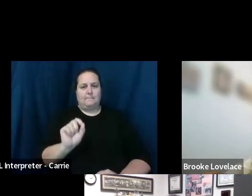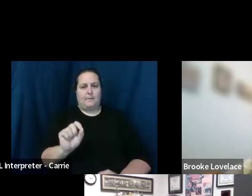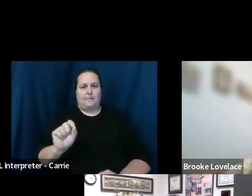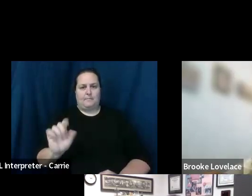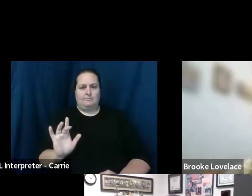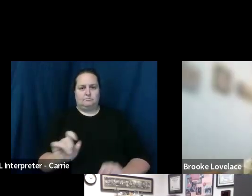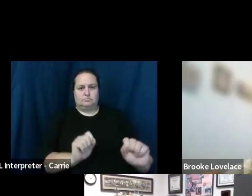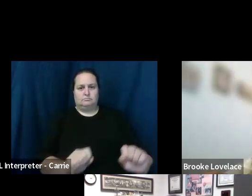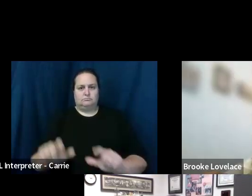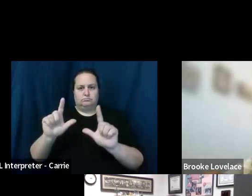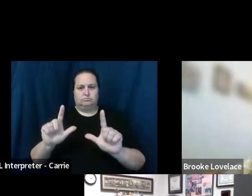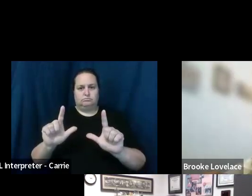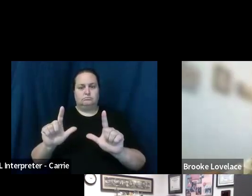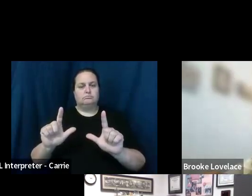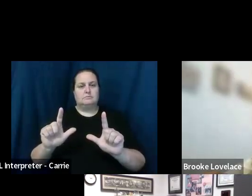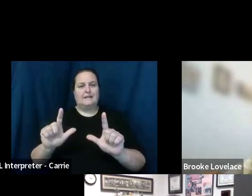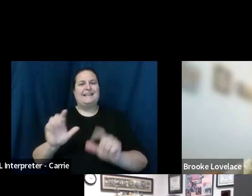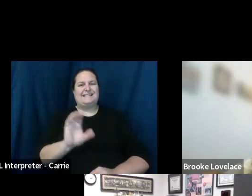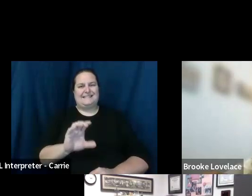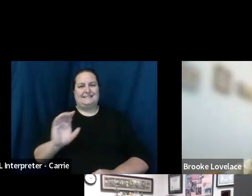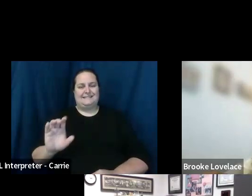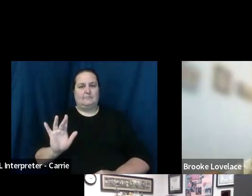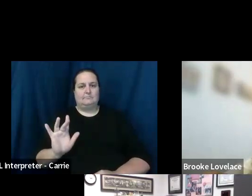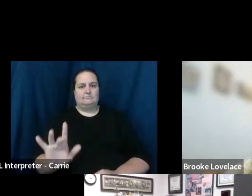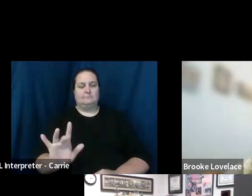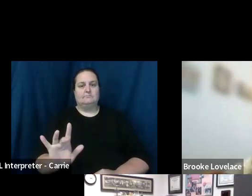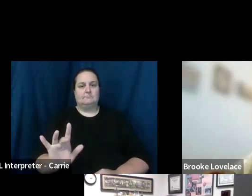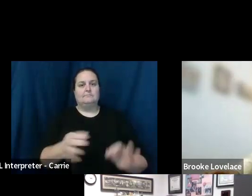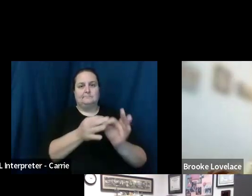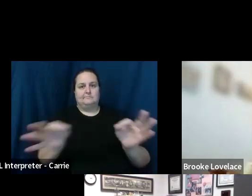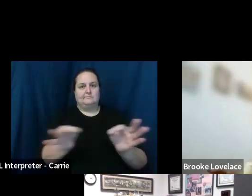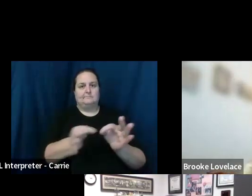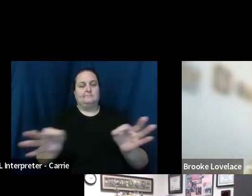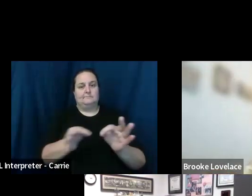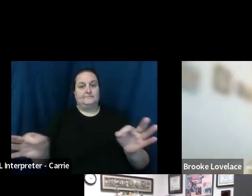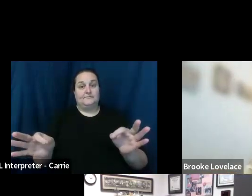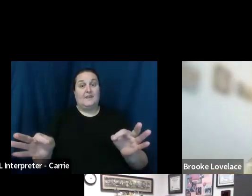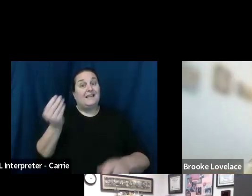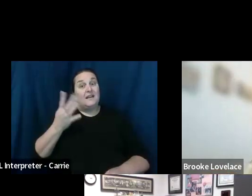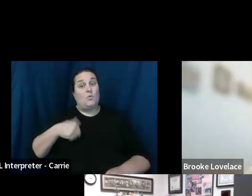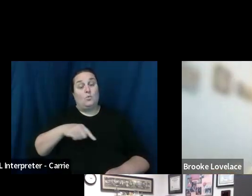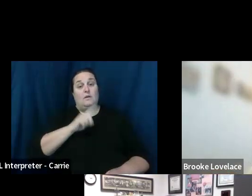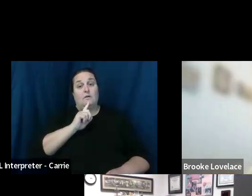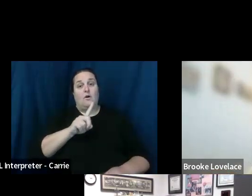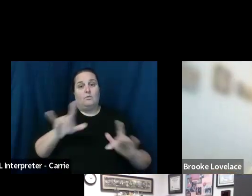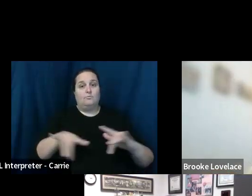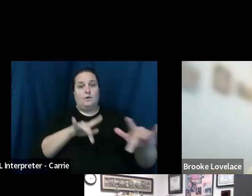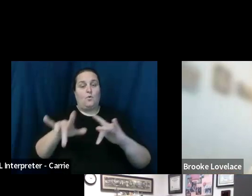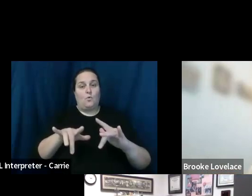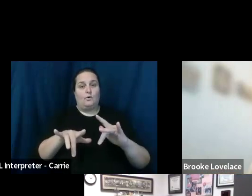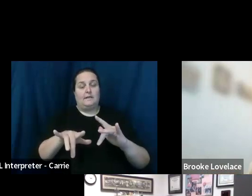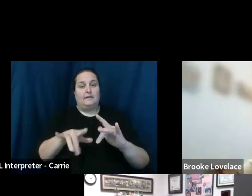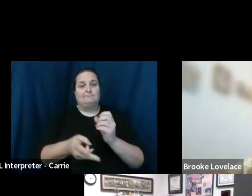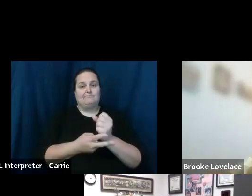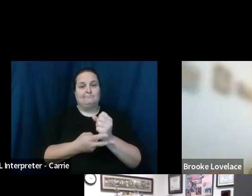buttons that say more. And you should be able to bring that up. We are recording this presentation and we will send out the